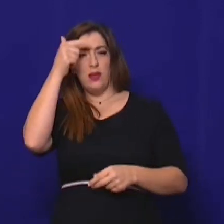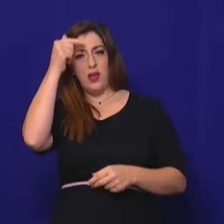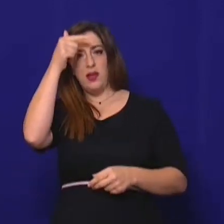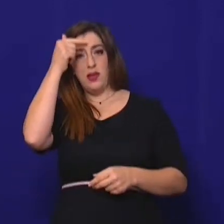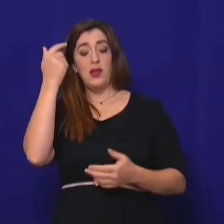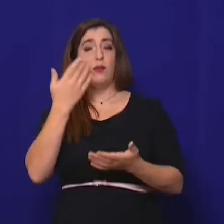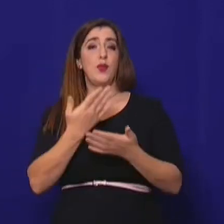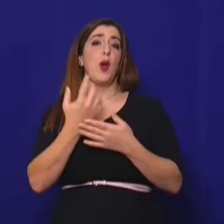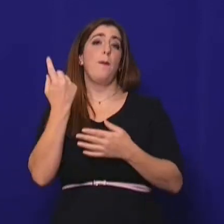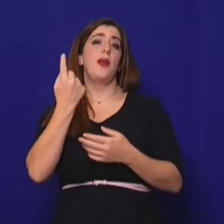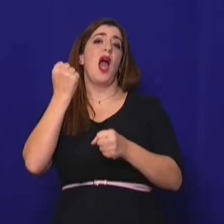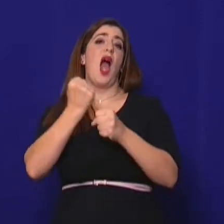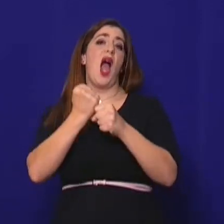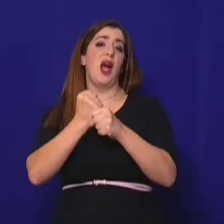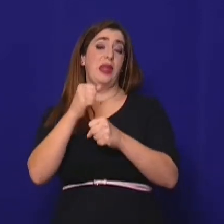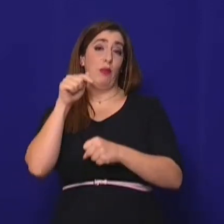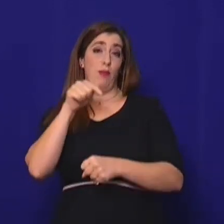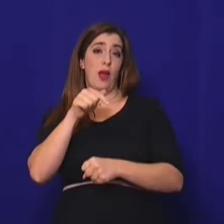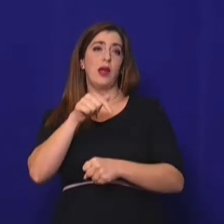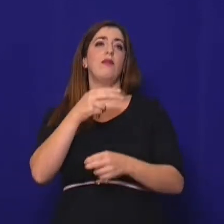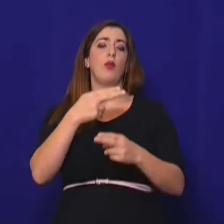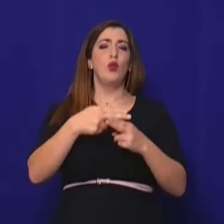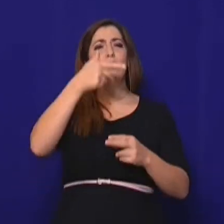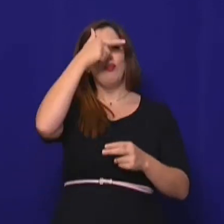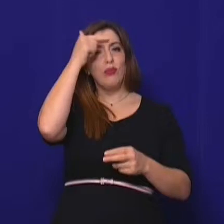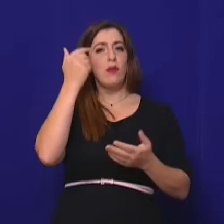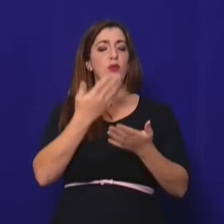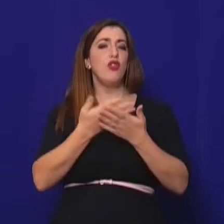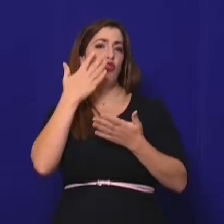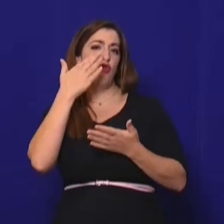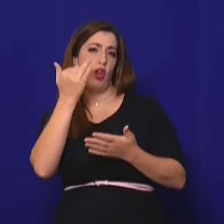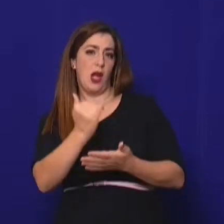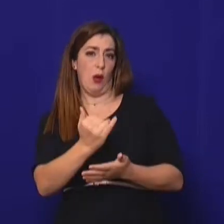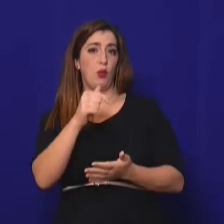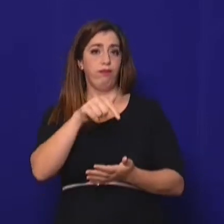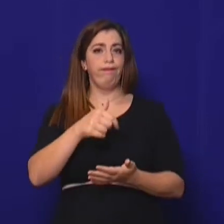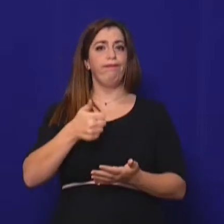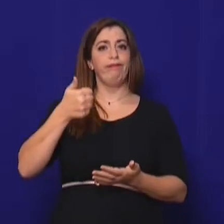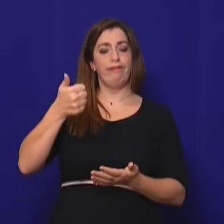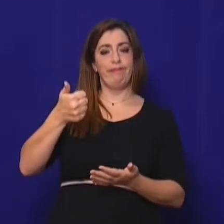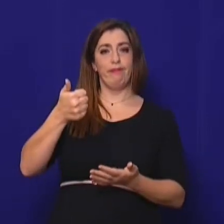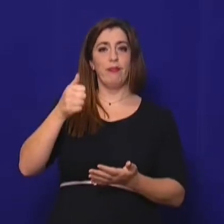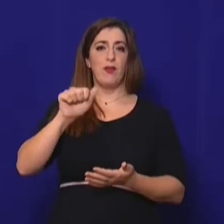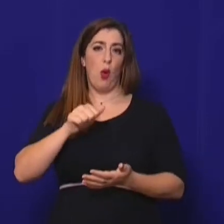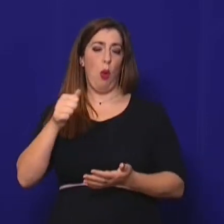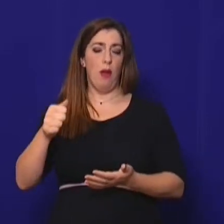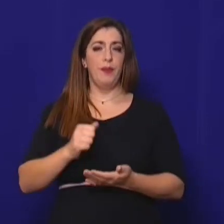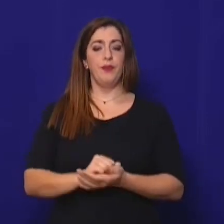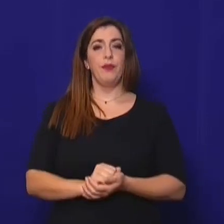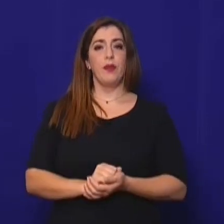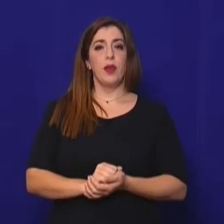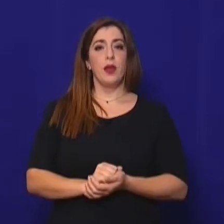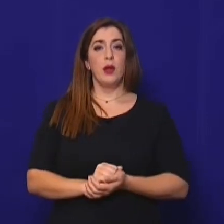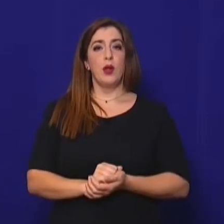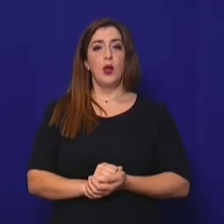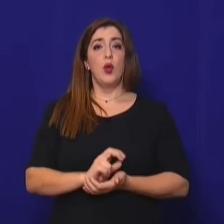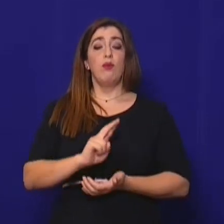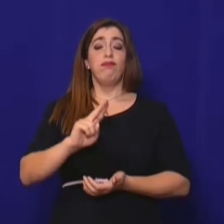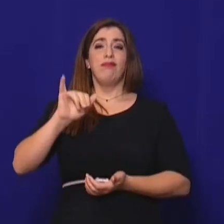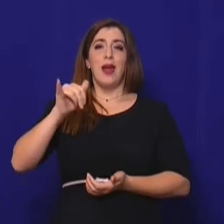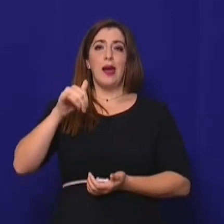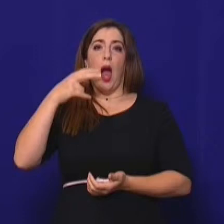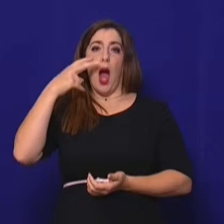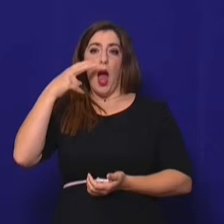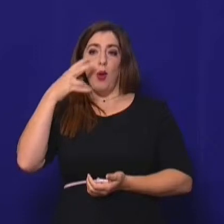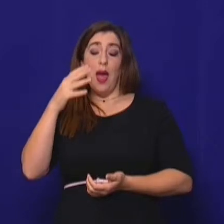anka tar-residenti fid-djar kollha. U fokus ukoll f'dawn id-djar fejn hemm dawn iktar tifqijat